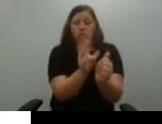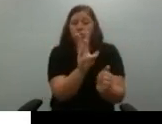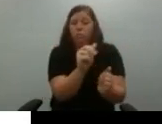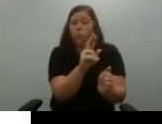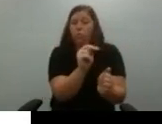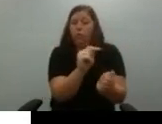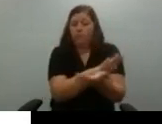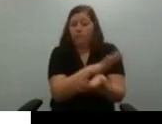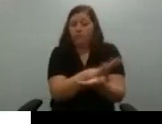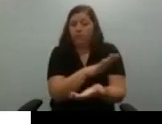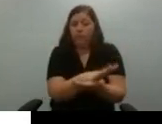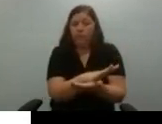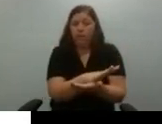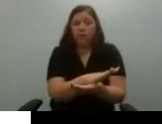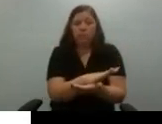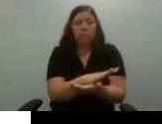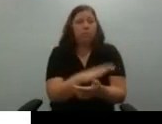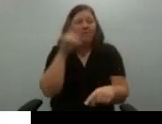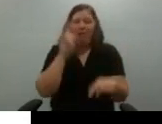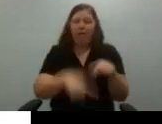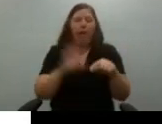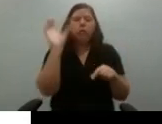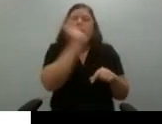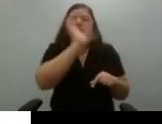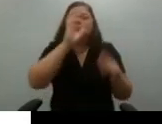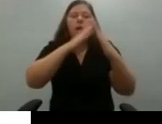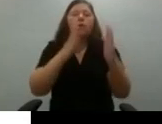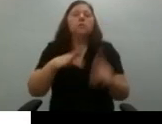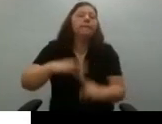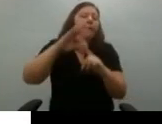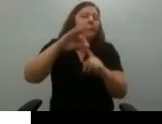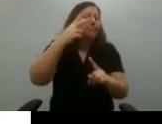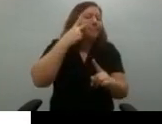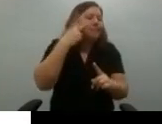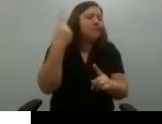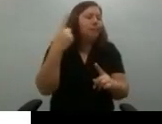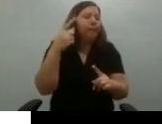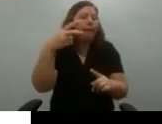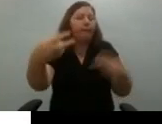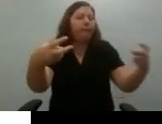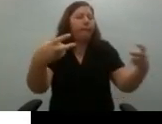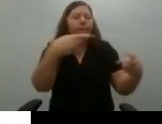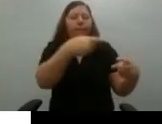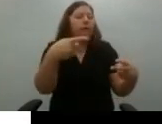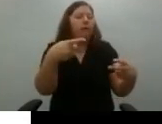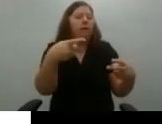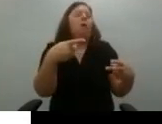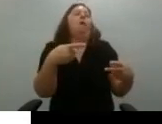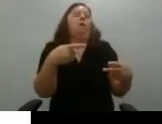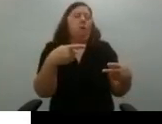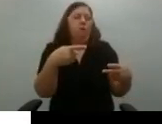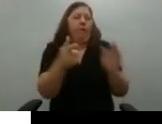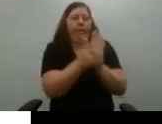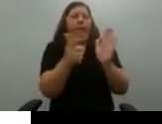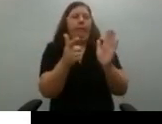plain sight that would give them cause to search the rest of the house. If the warrant does not have the information that's required,